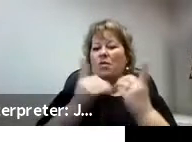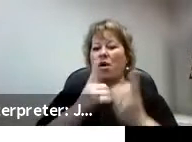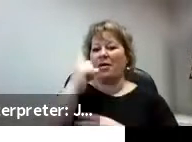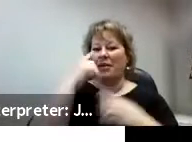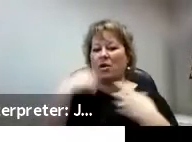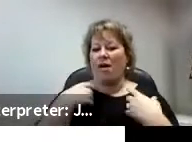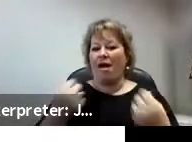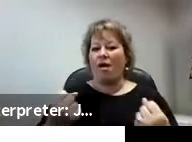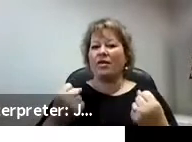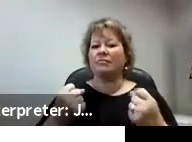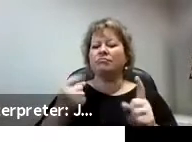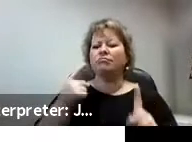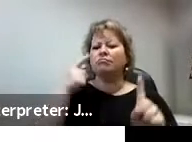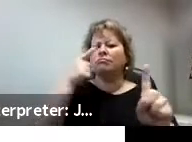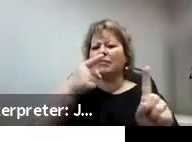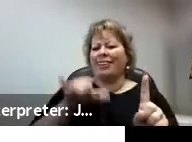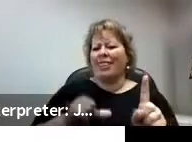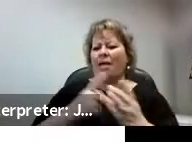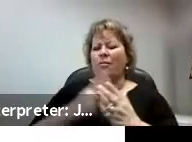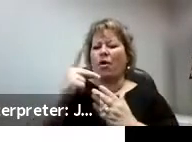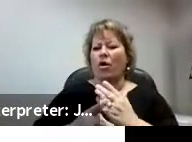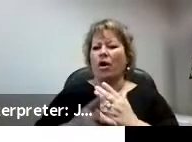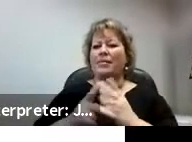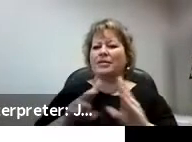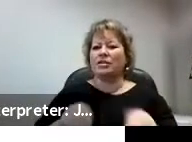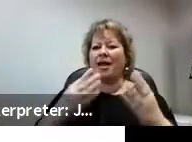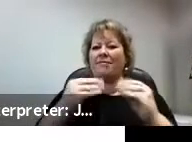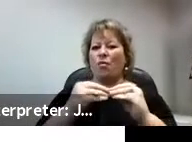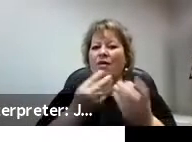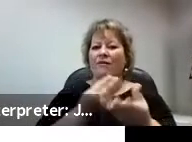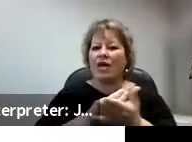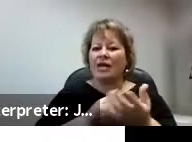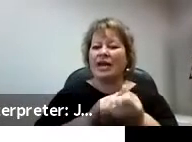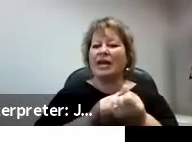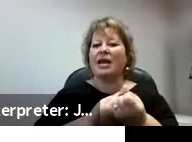of the program is to bring funding to enable more individuals to move from